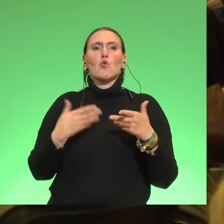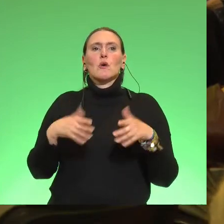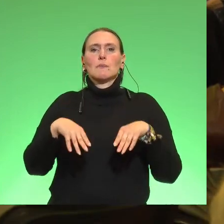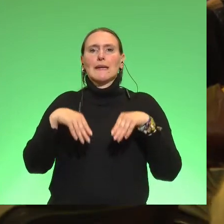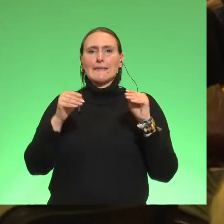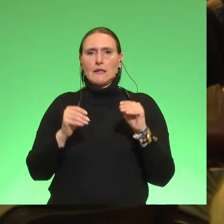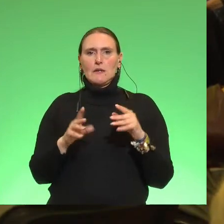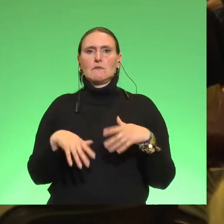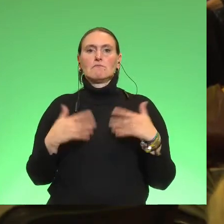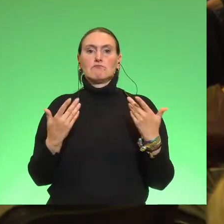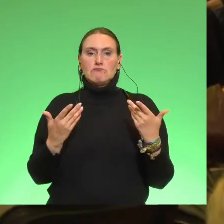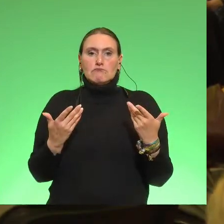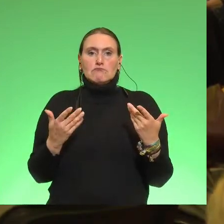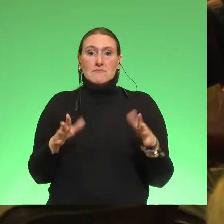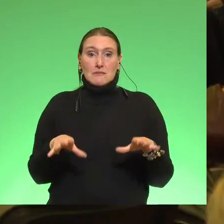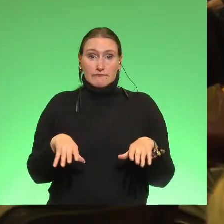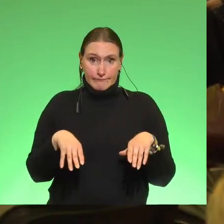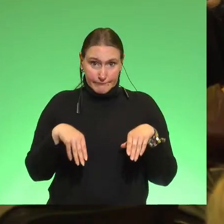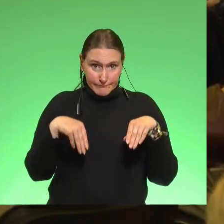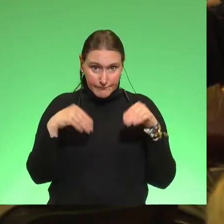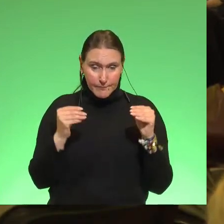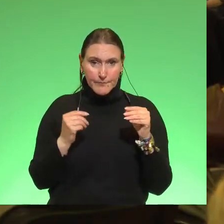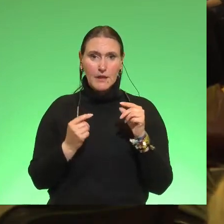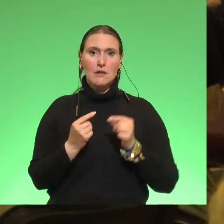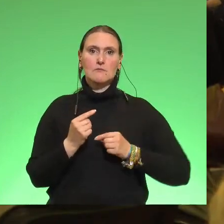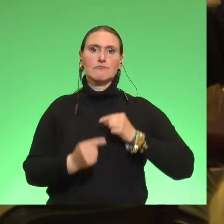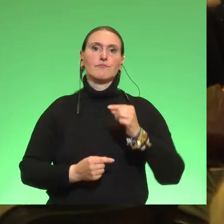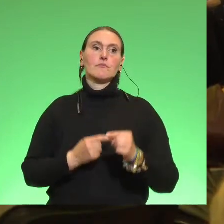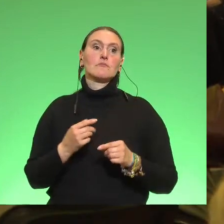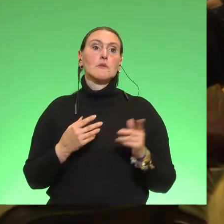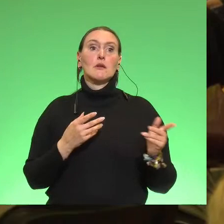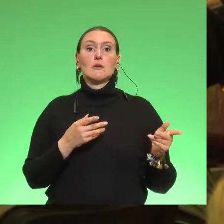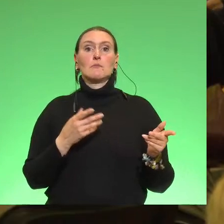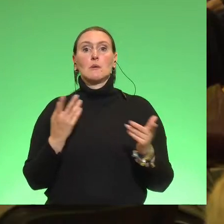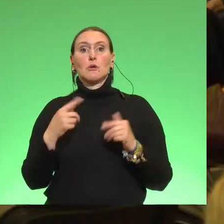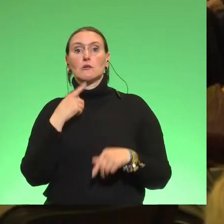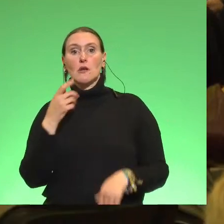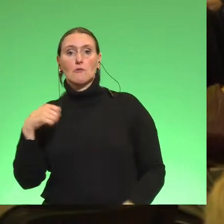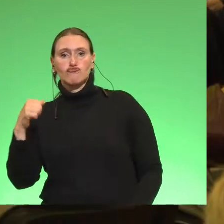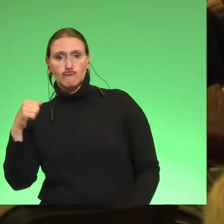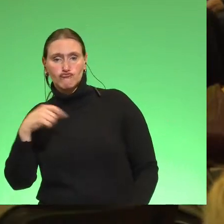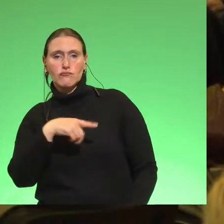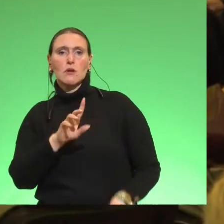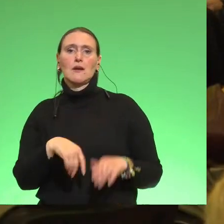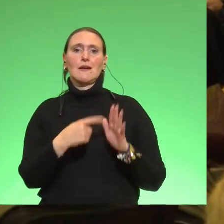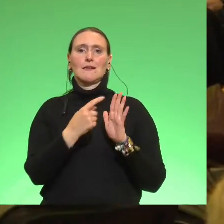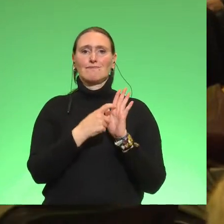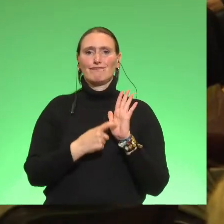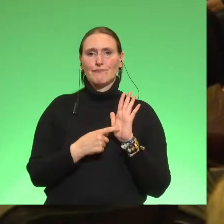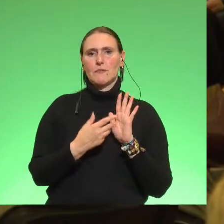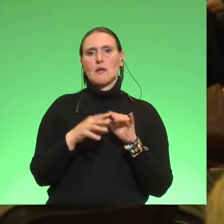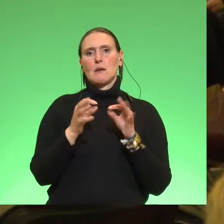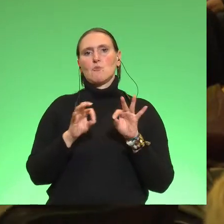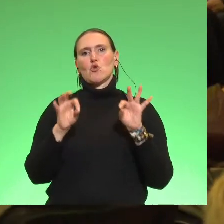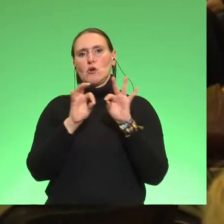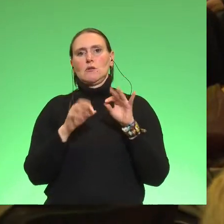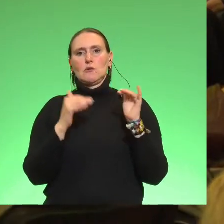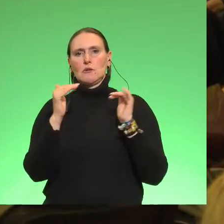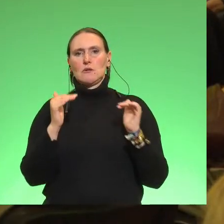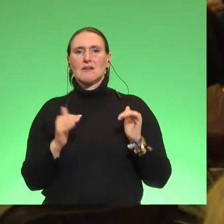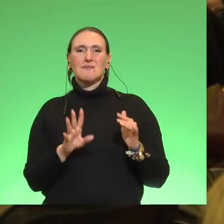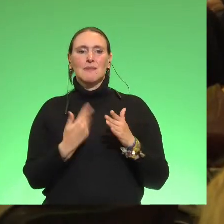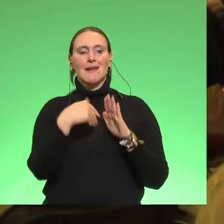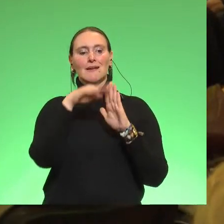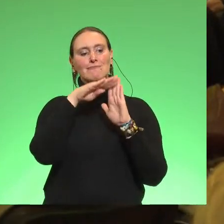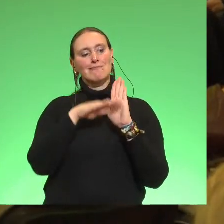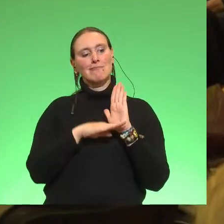somehow. And that doesn't mean you agree on all the other values. It's kind of like it's maybe a limited set, but